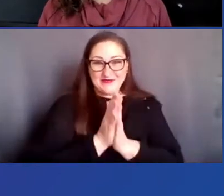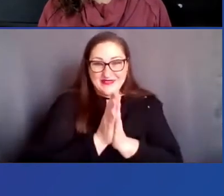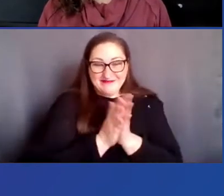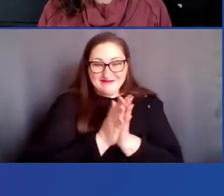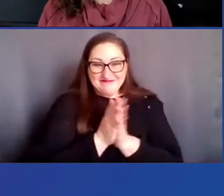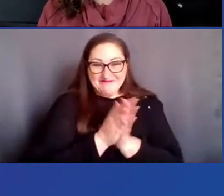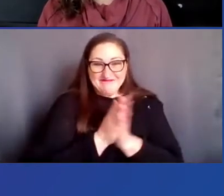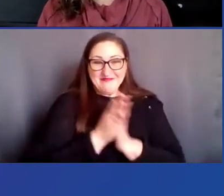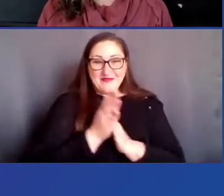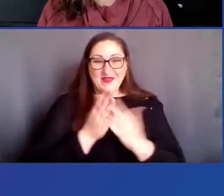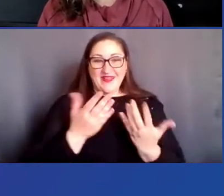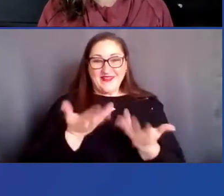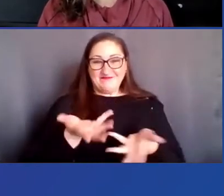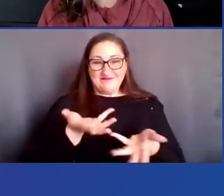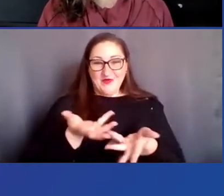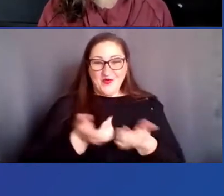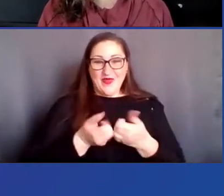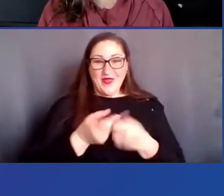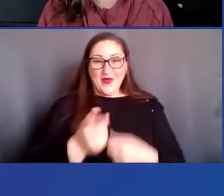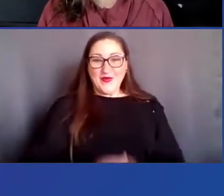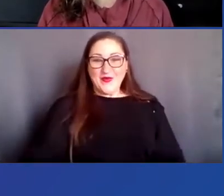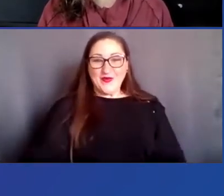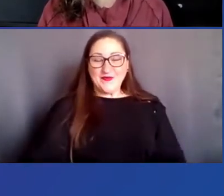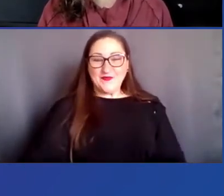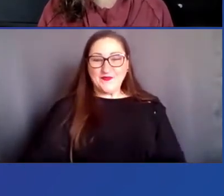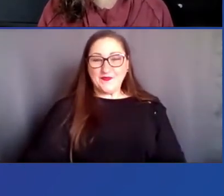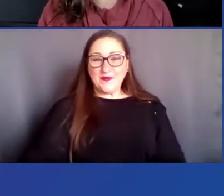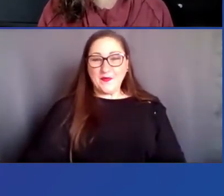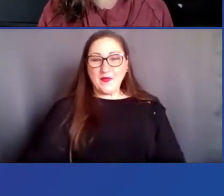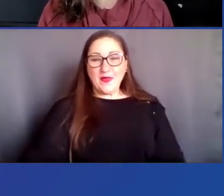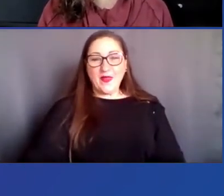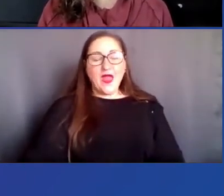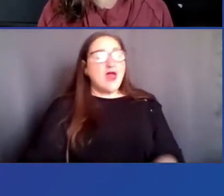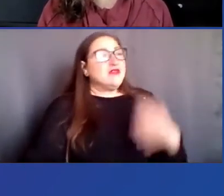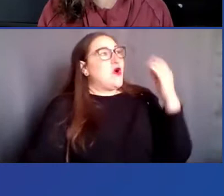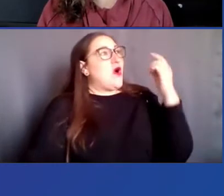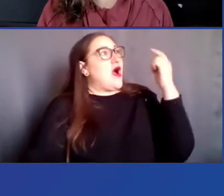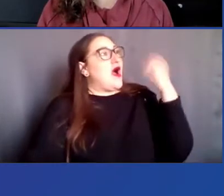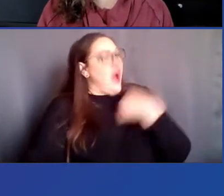I want to I'm thinking about